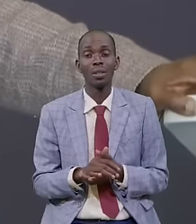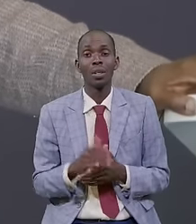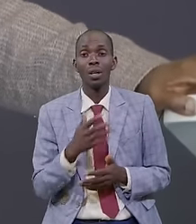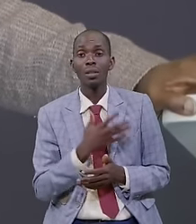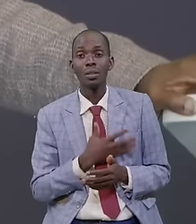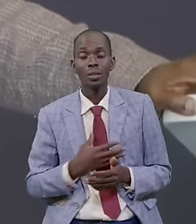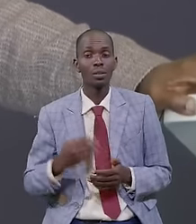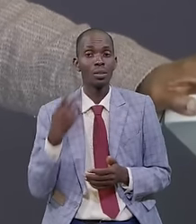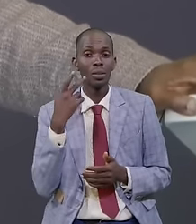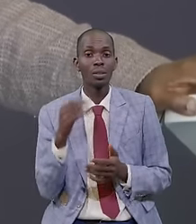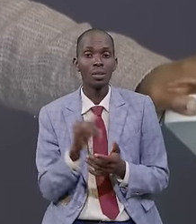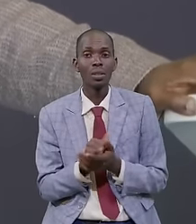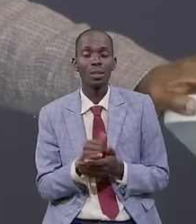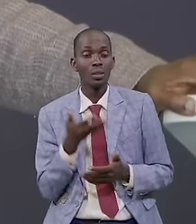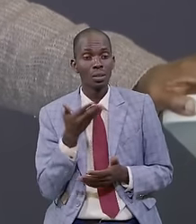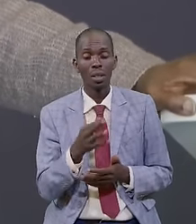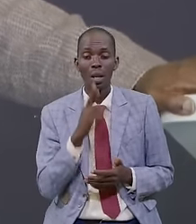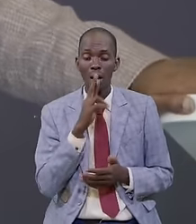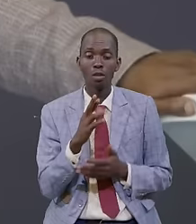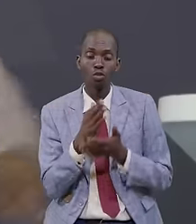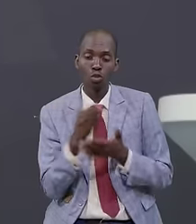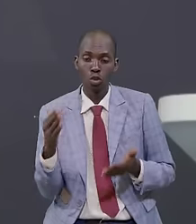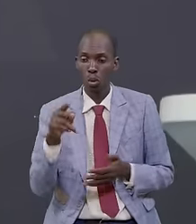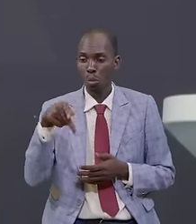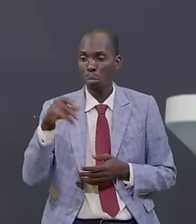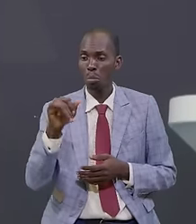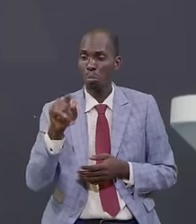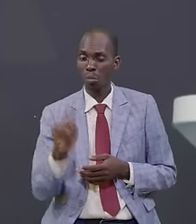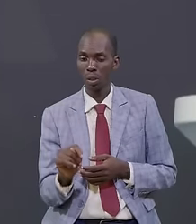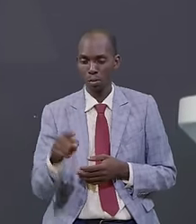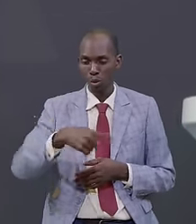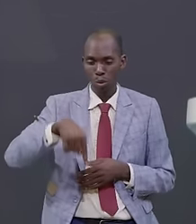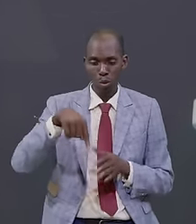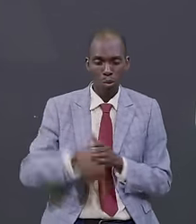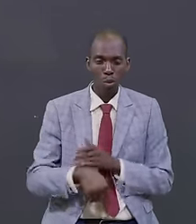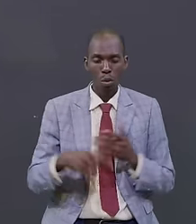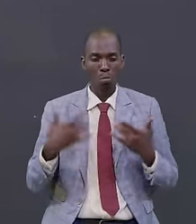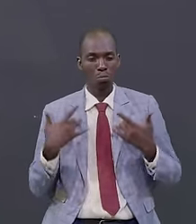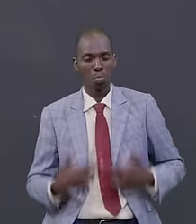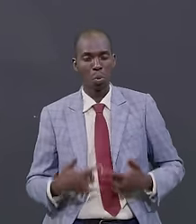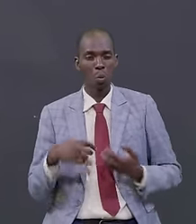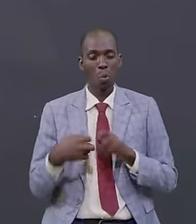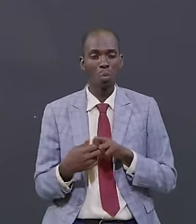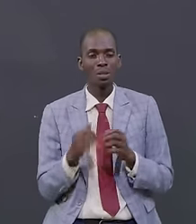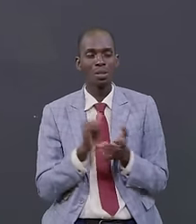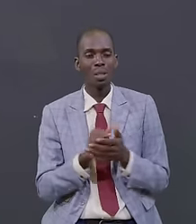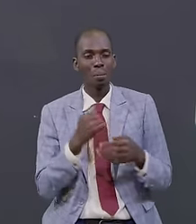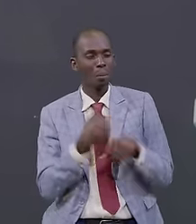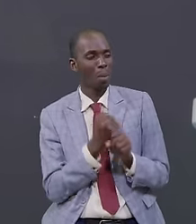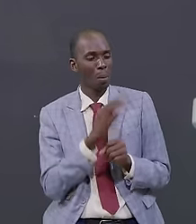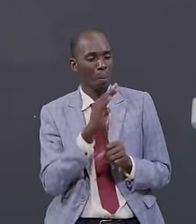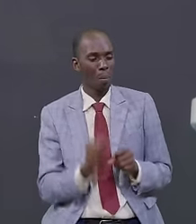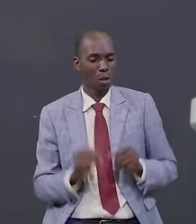by men or women. It's temporary. Whatever you are going through, you're not going to stay in that